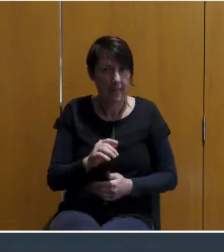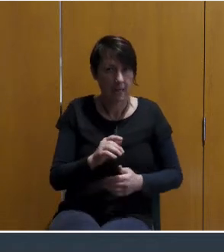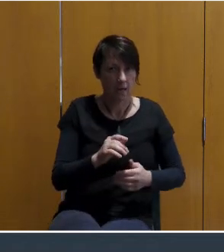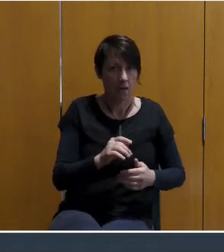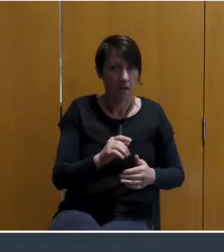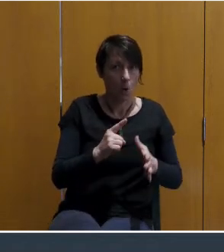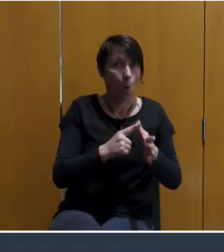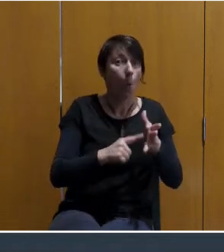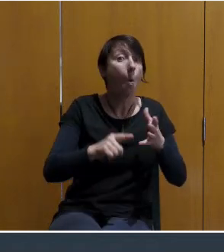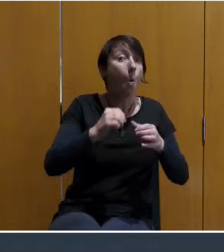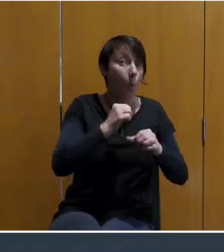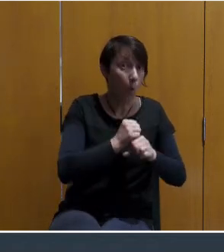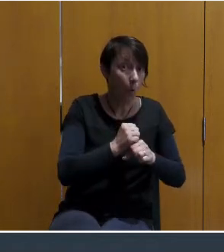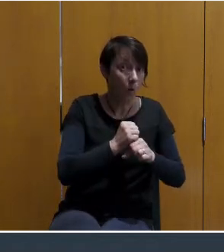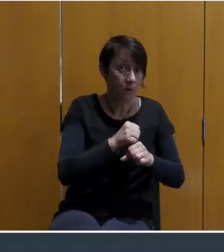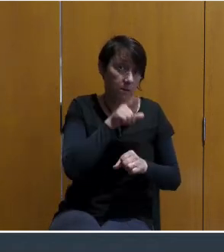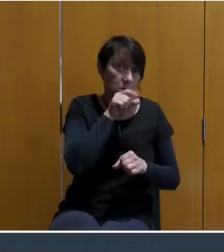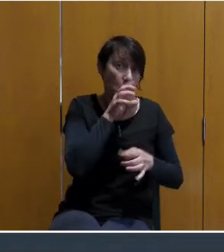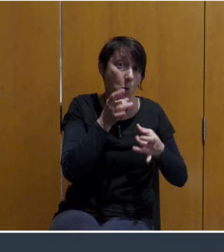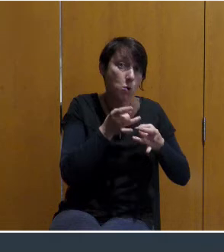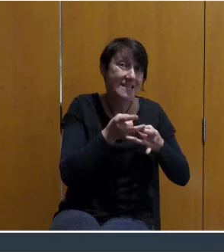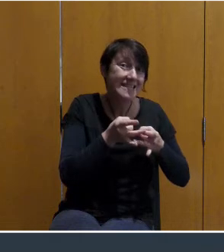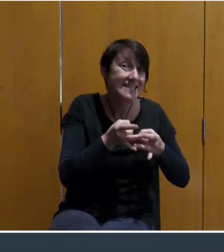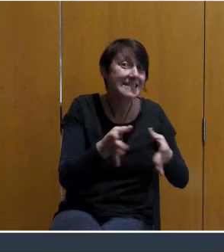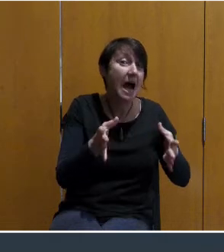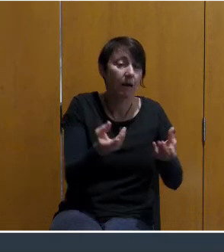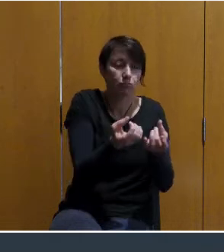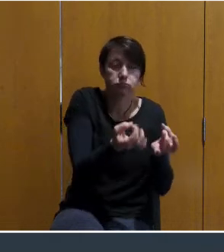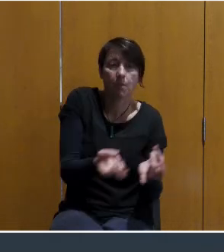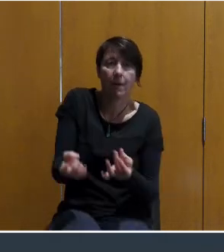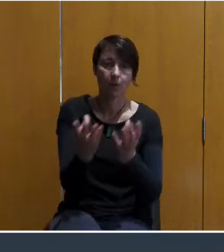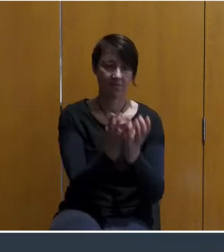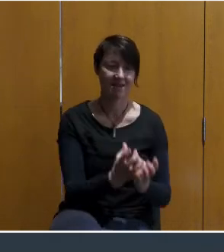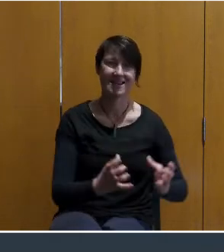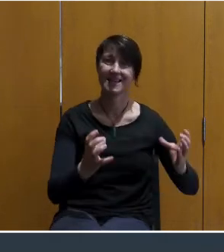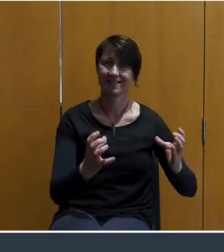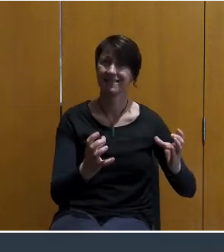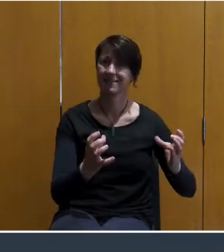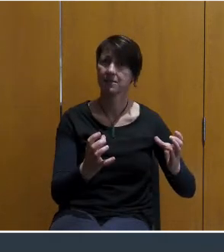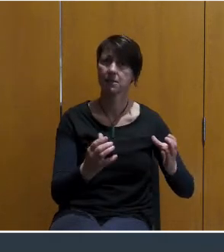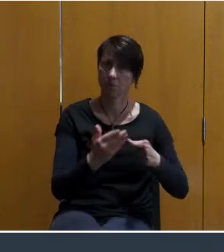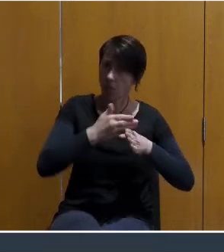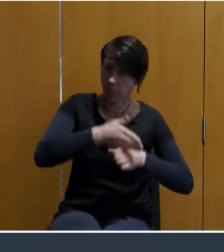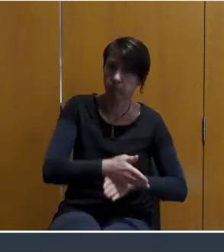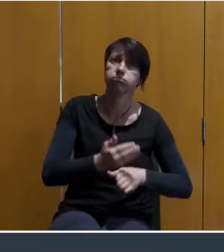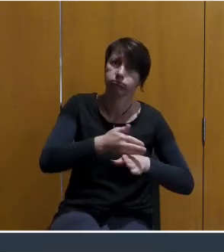in August, but there's a bit of preparation goes on before then.